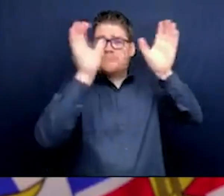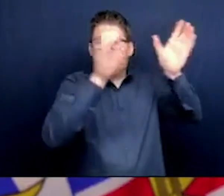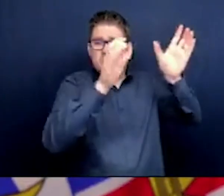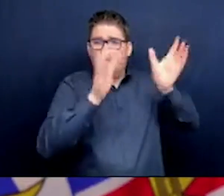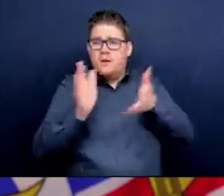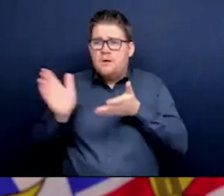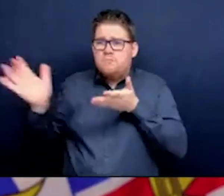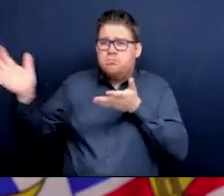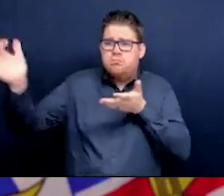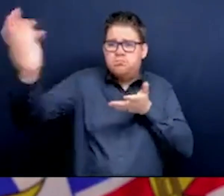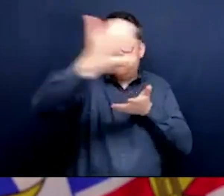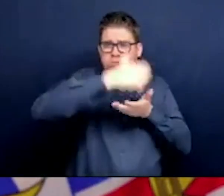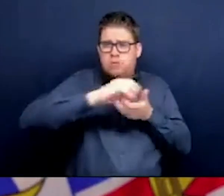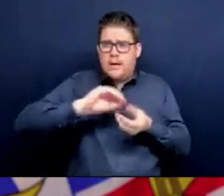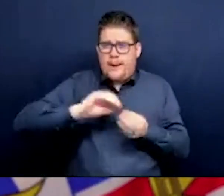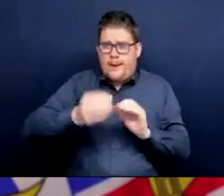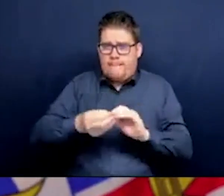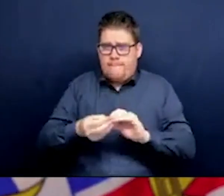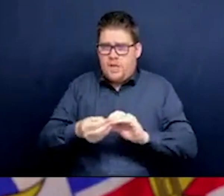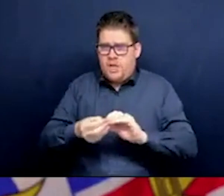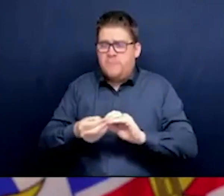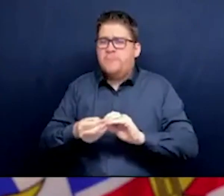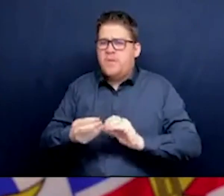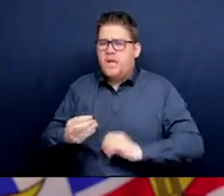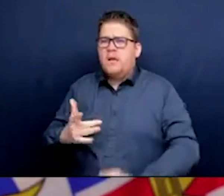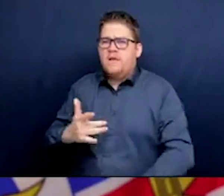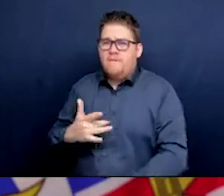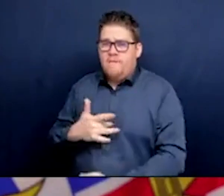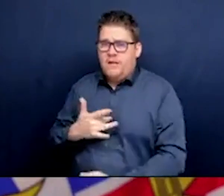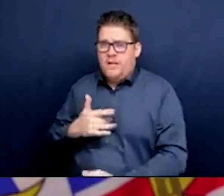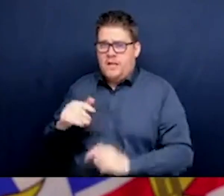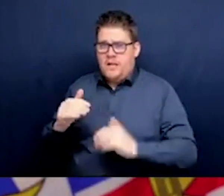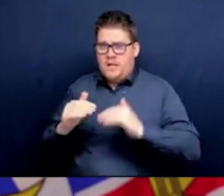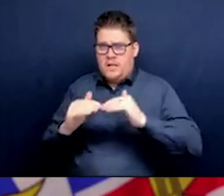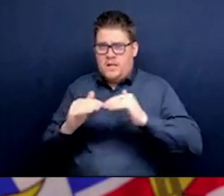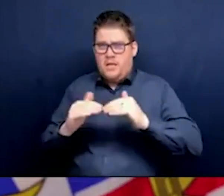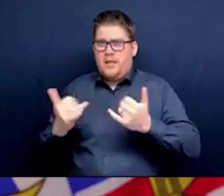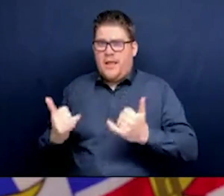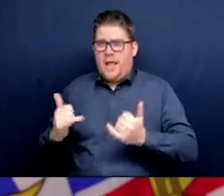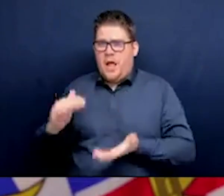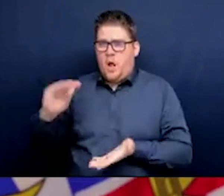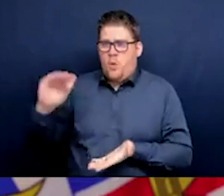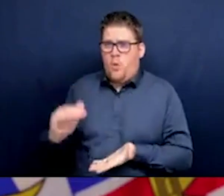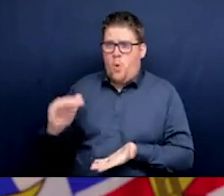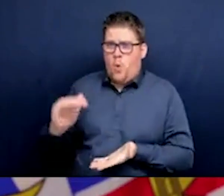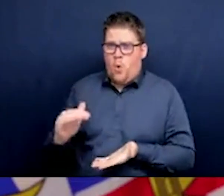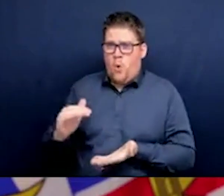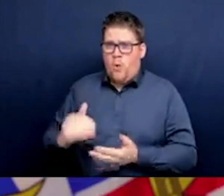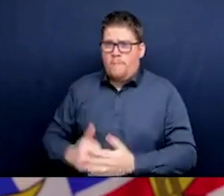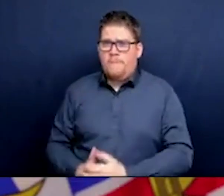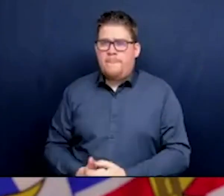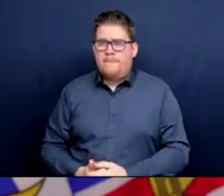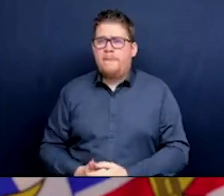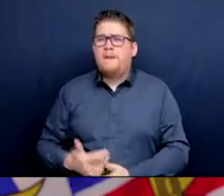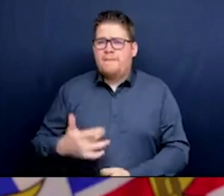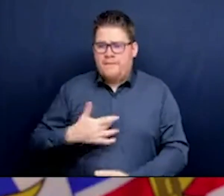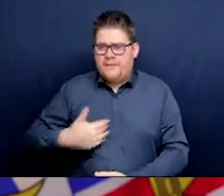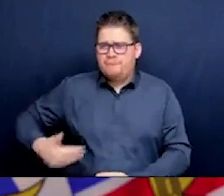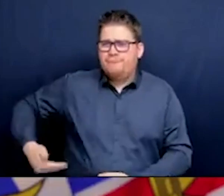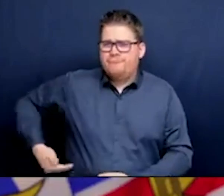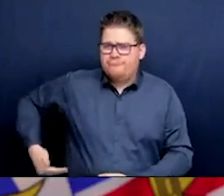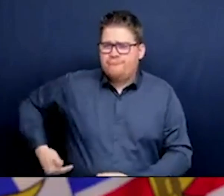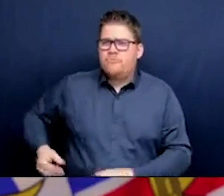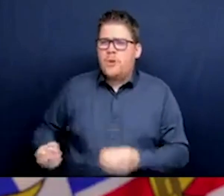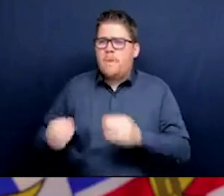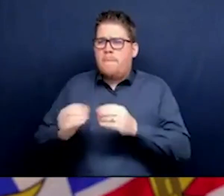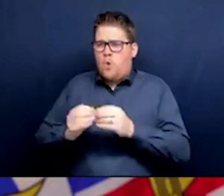likely underestimates a little bit vaccination coverage, mostly because, as we mentioned, the College of Nurses and Midwives have had